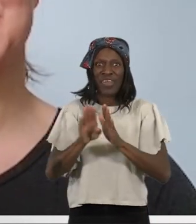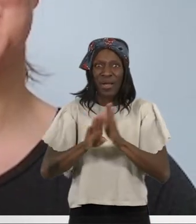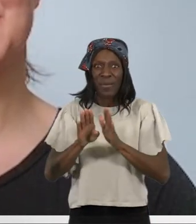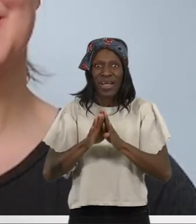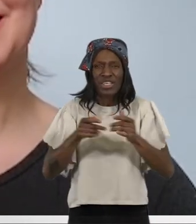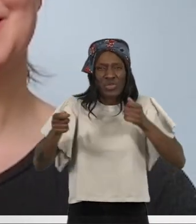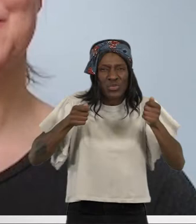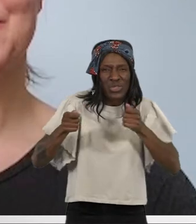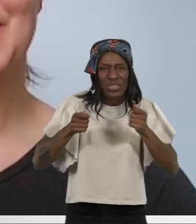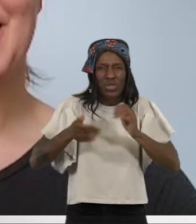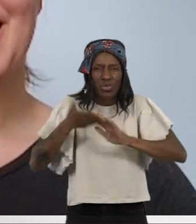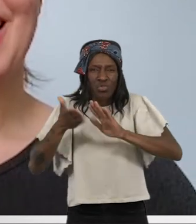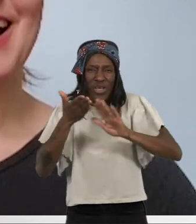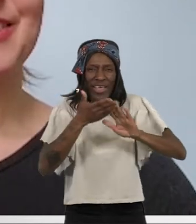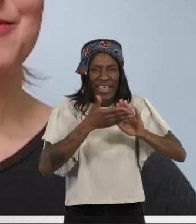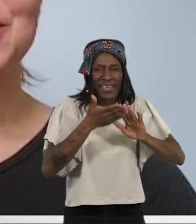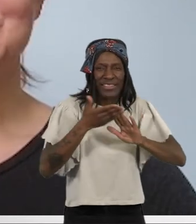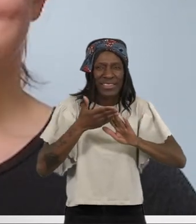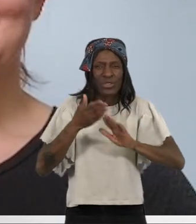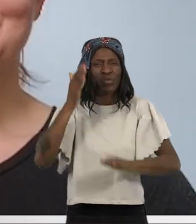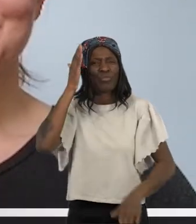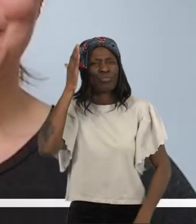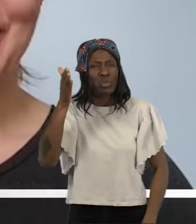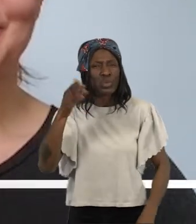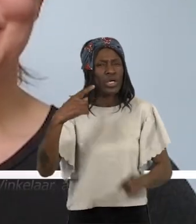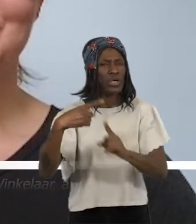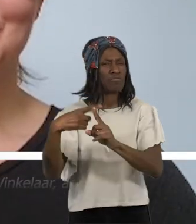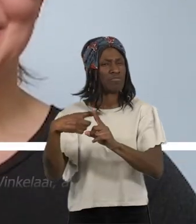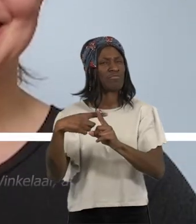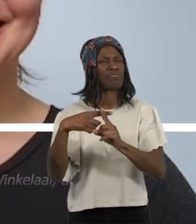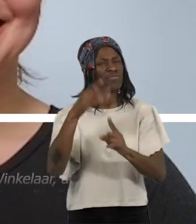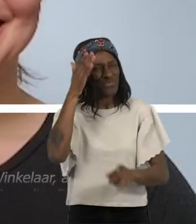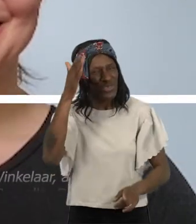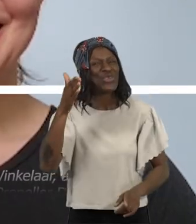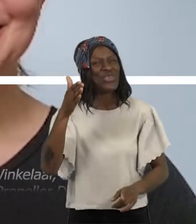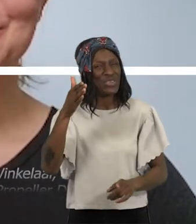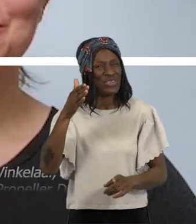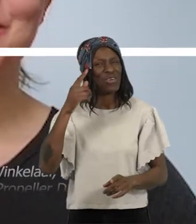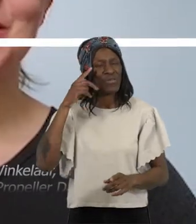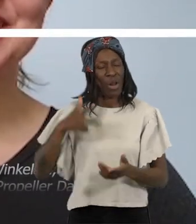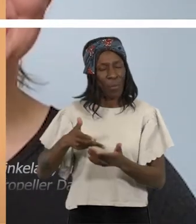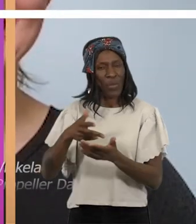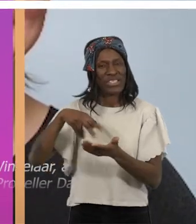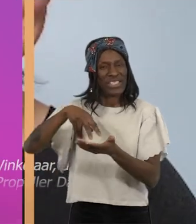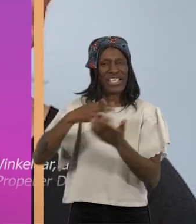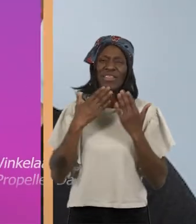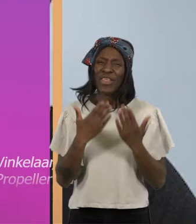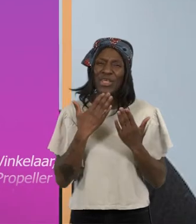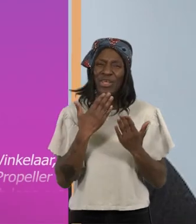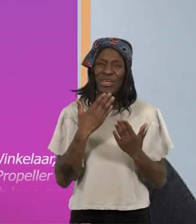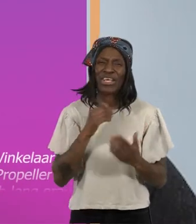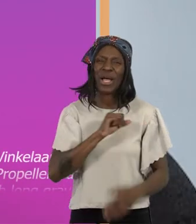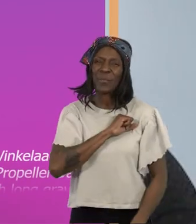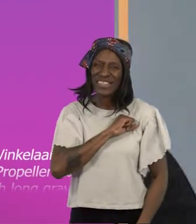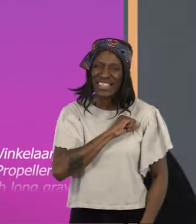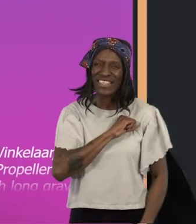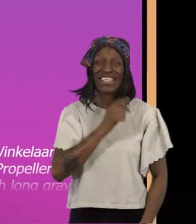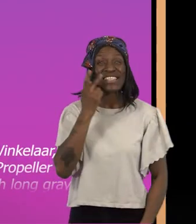administrative manager. The future is bright for Propeller, everybody. Thank you, Migwich, and see you